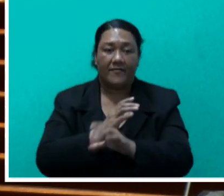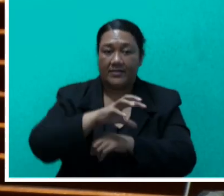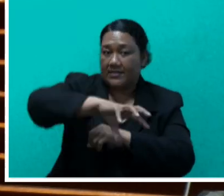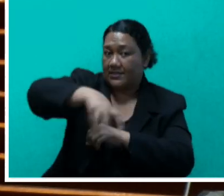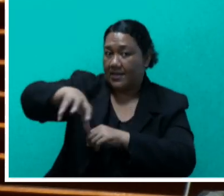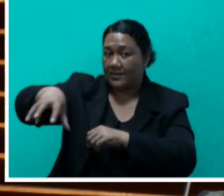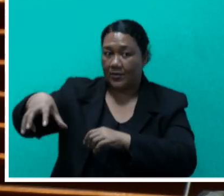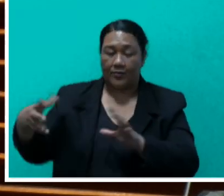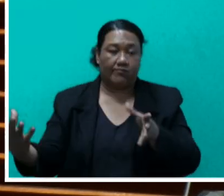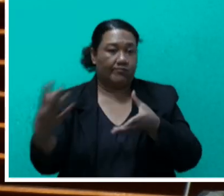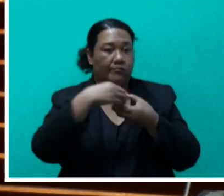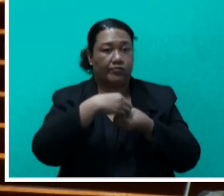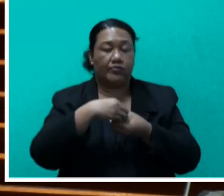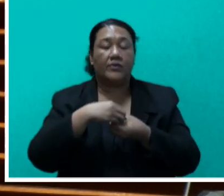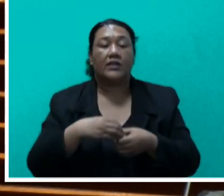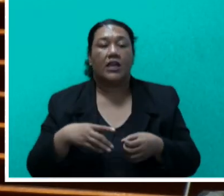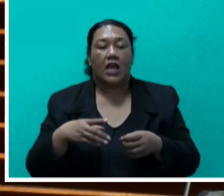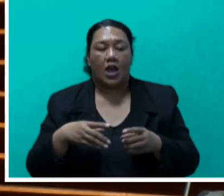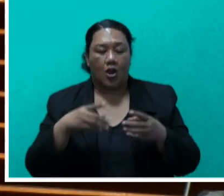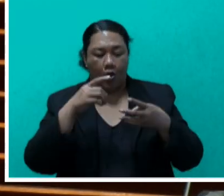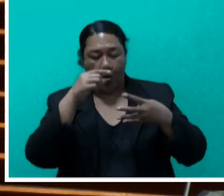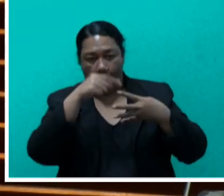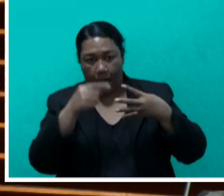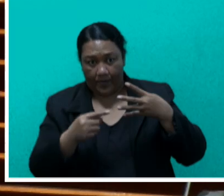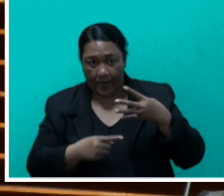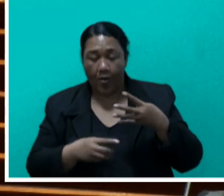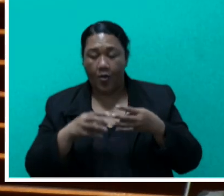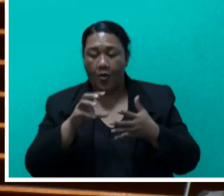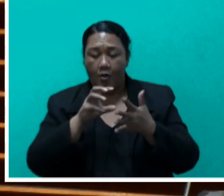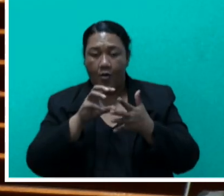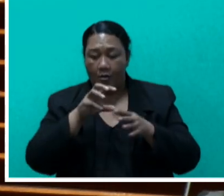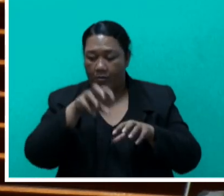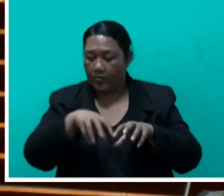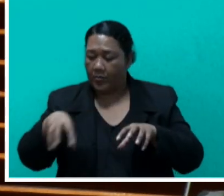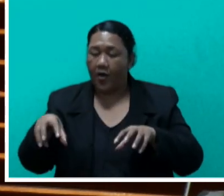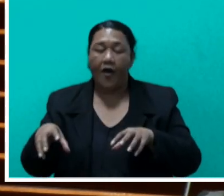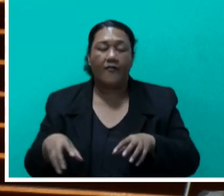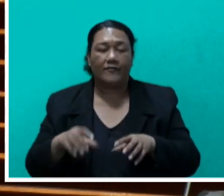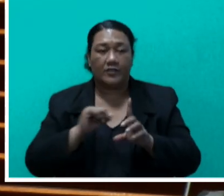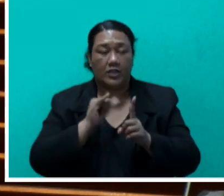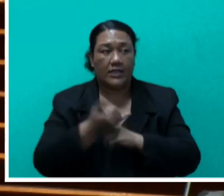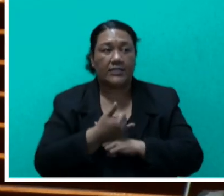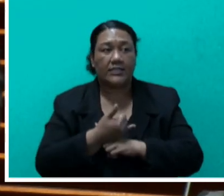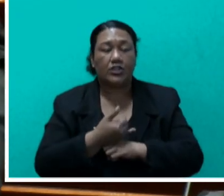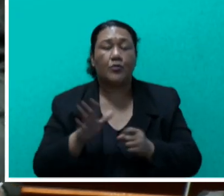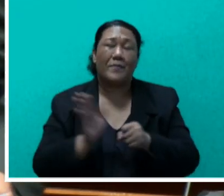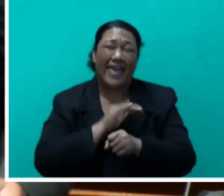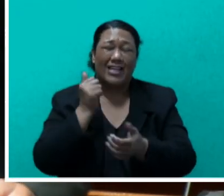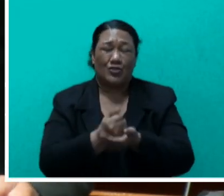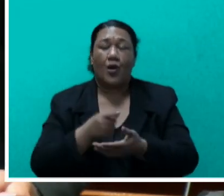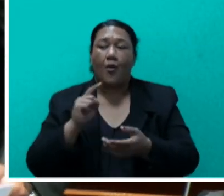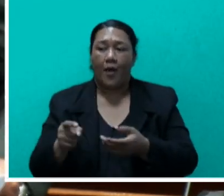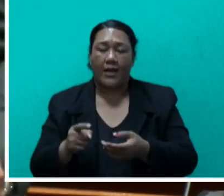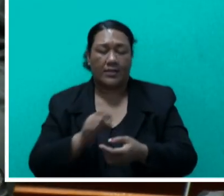components of society during the formulation stage, in order to understand the strengths, weaknesses, and opportunities